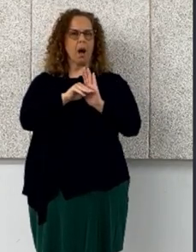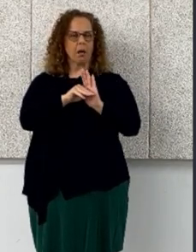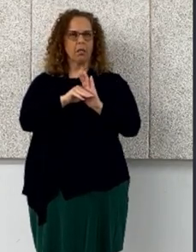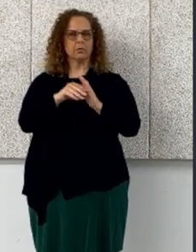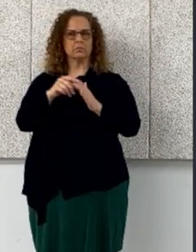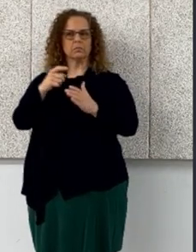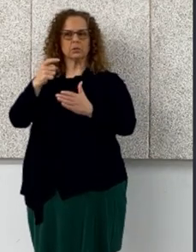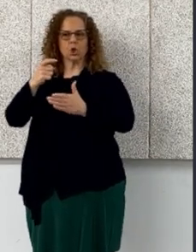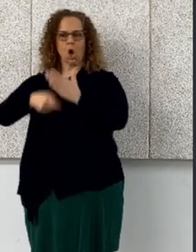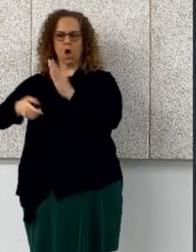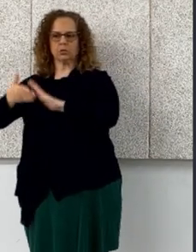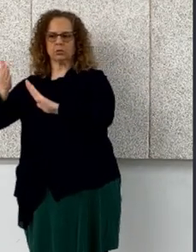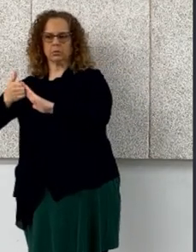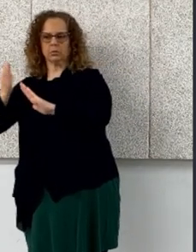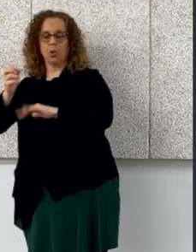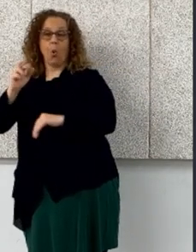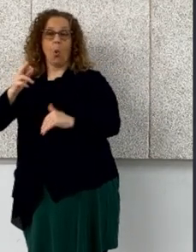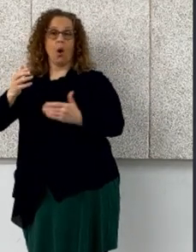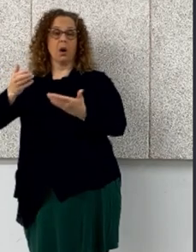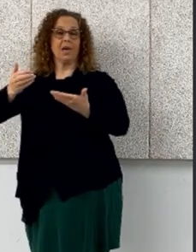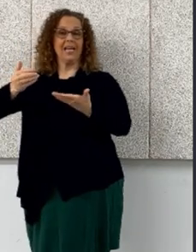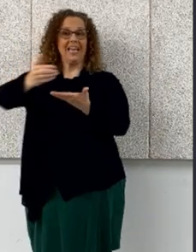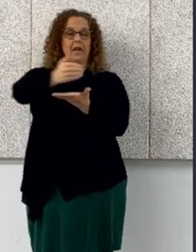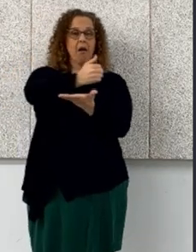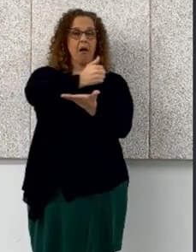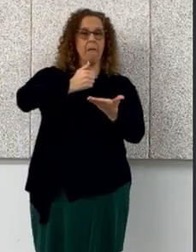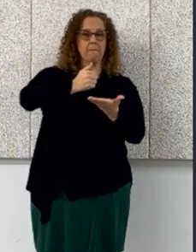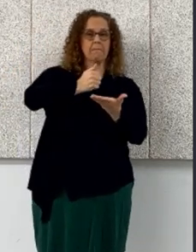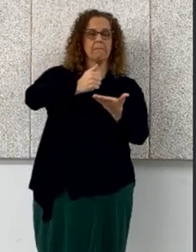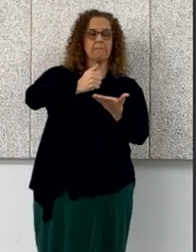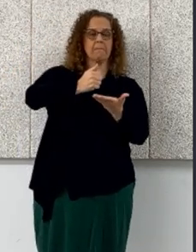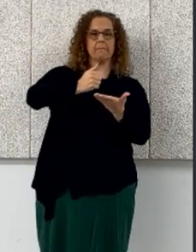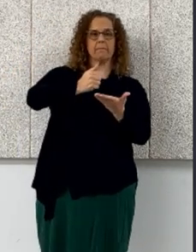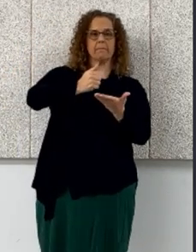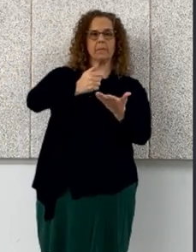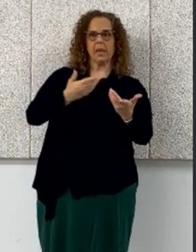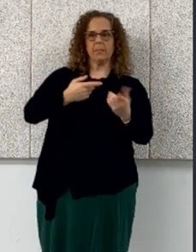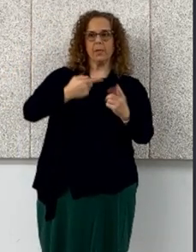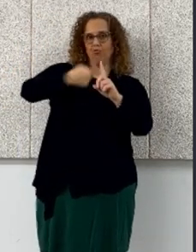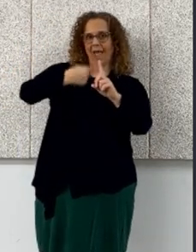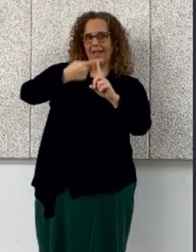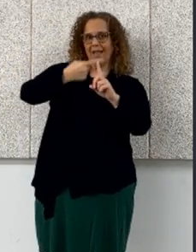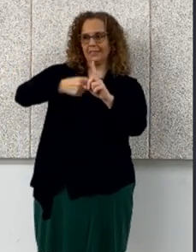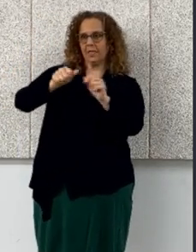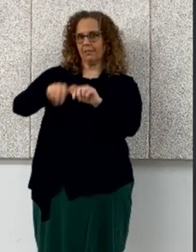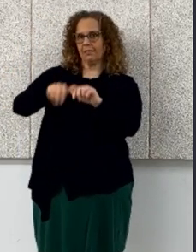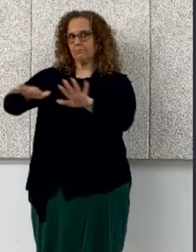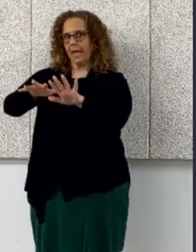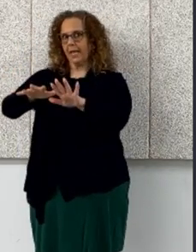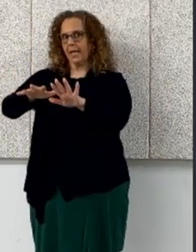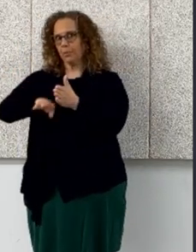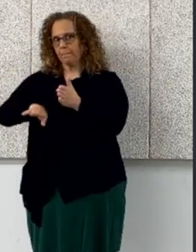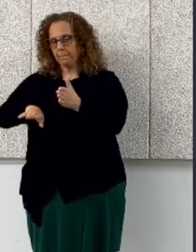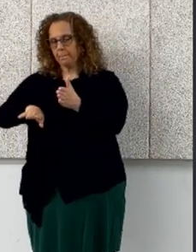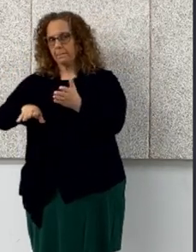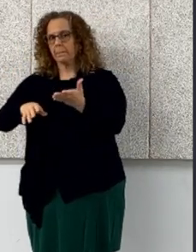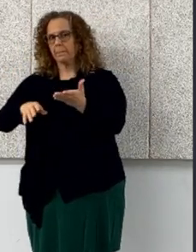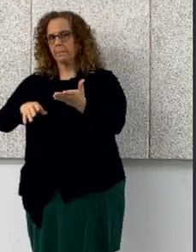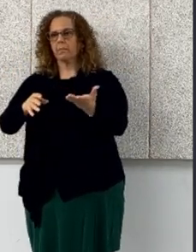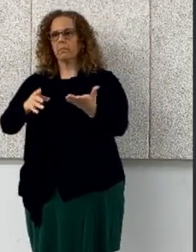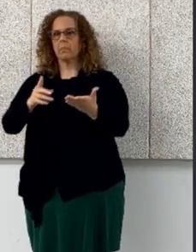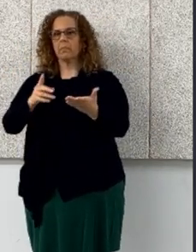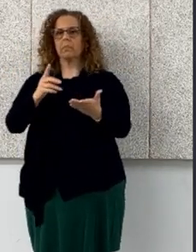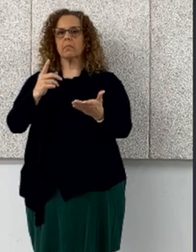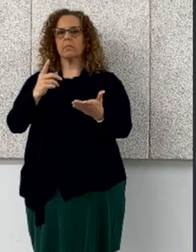what income we could generate from having guests in our place at a subsidized rate. And what we've gotten